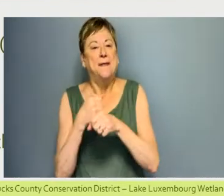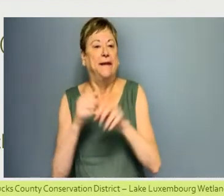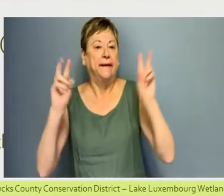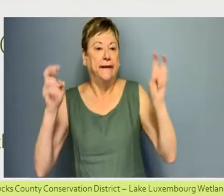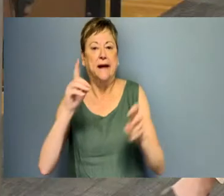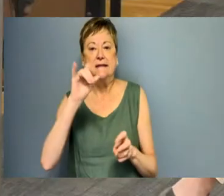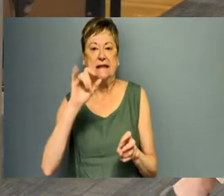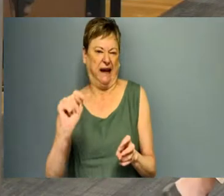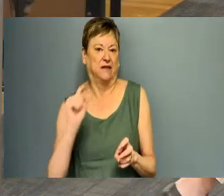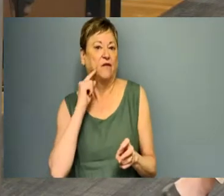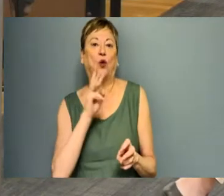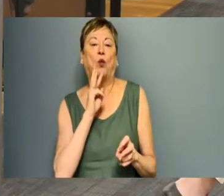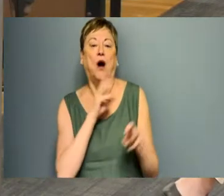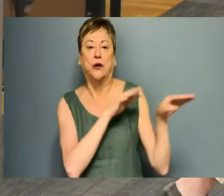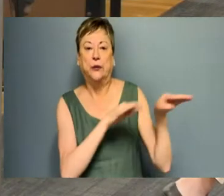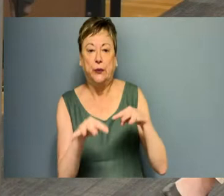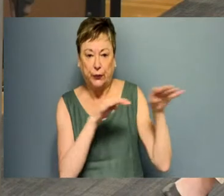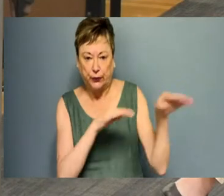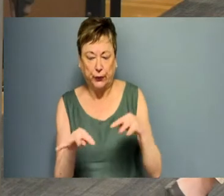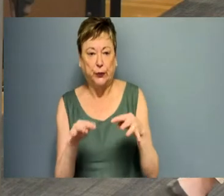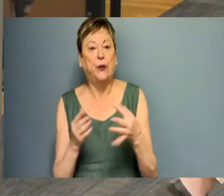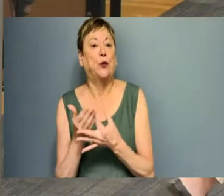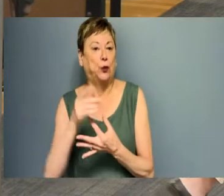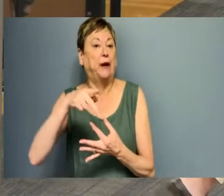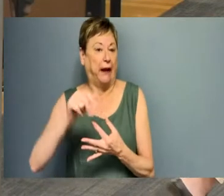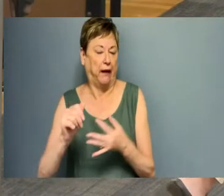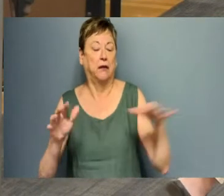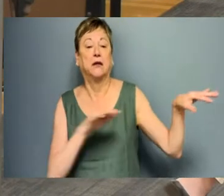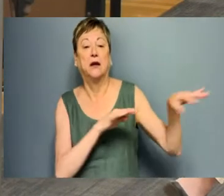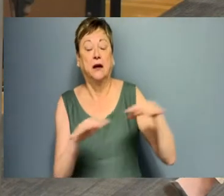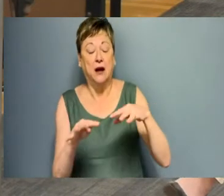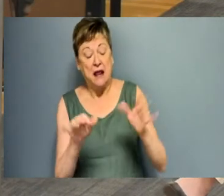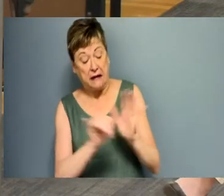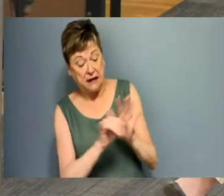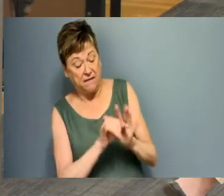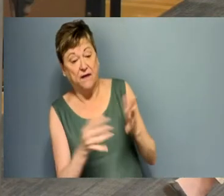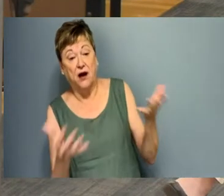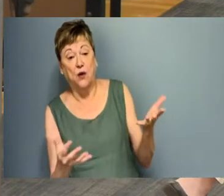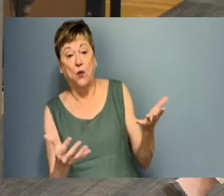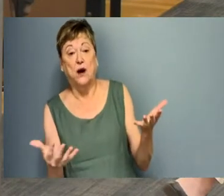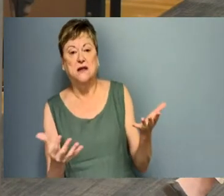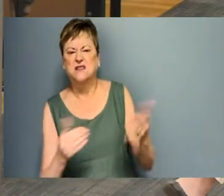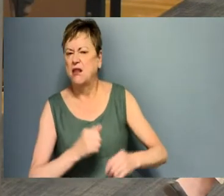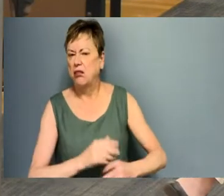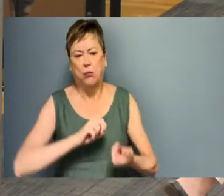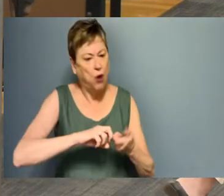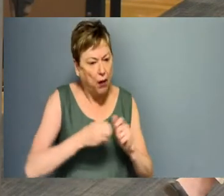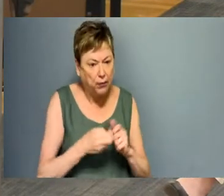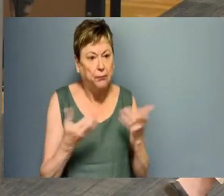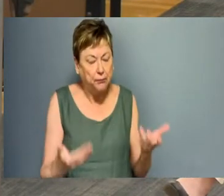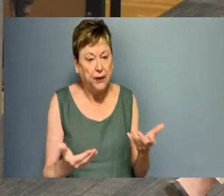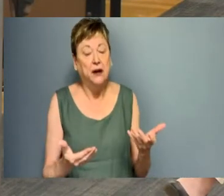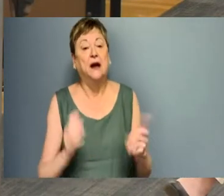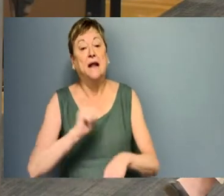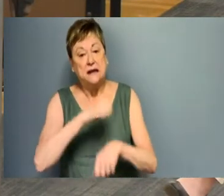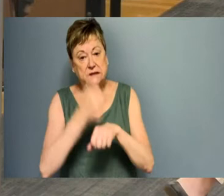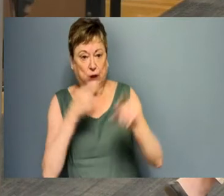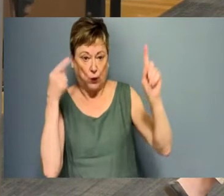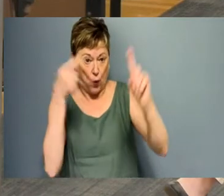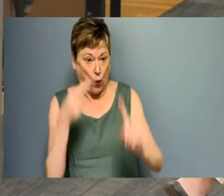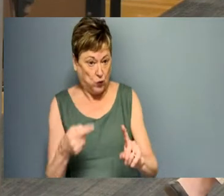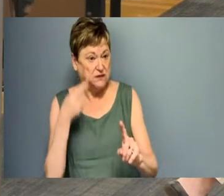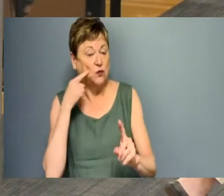waterways within the Commonwealth. They identify the overwhelming impairment and they set goals